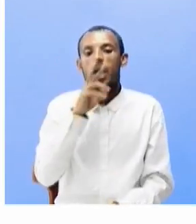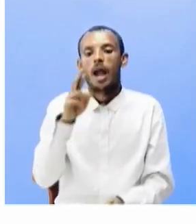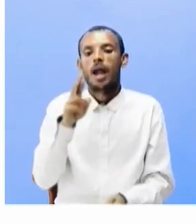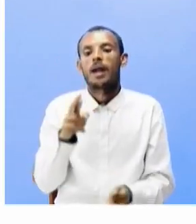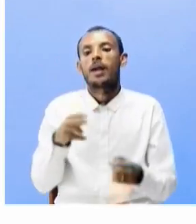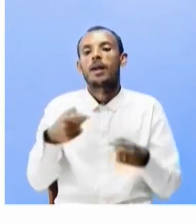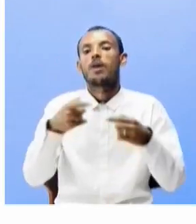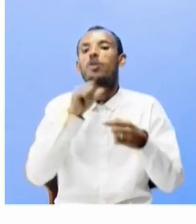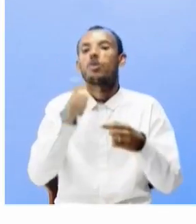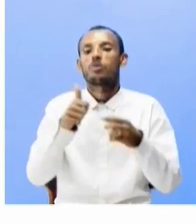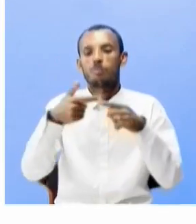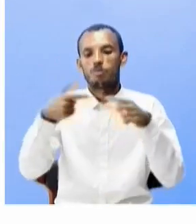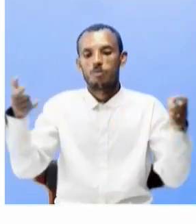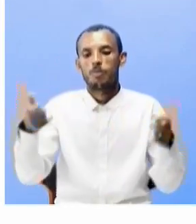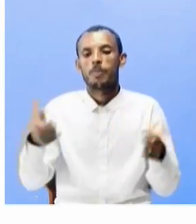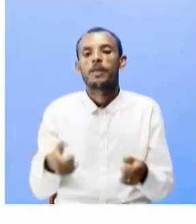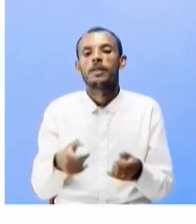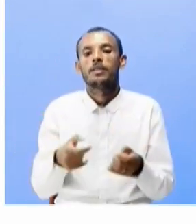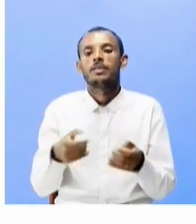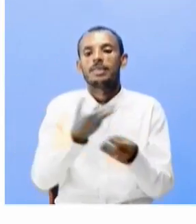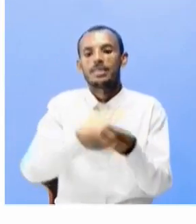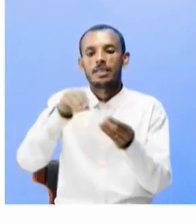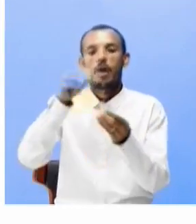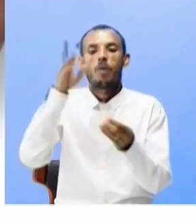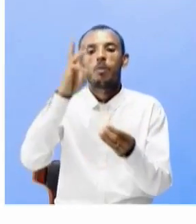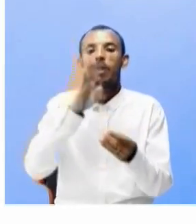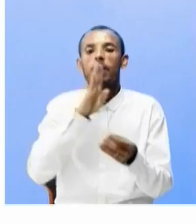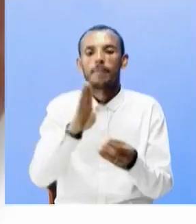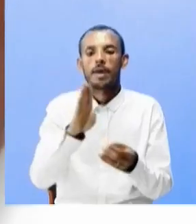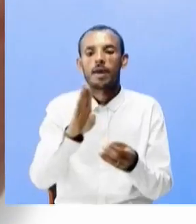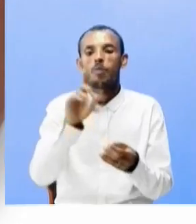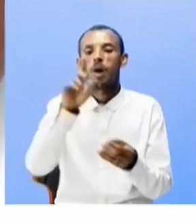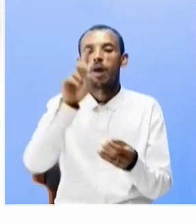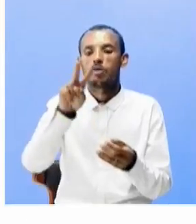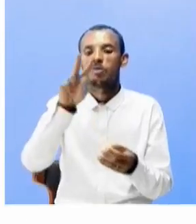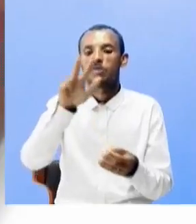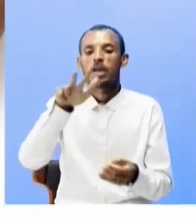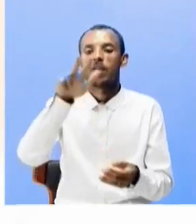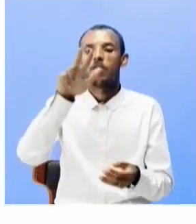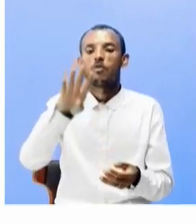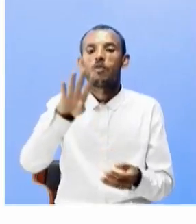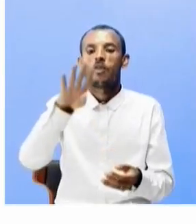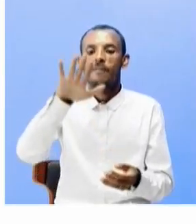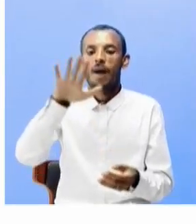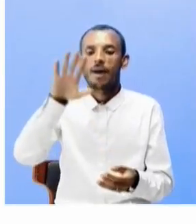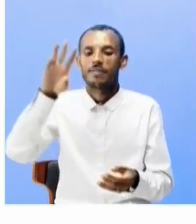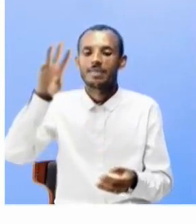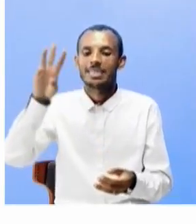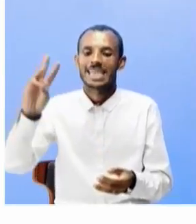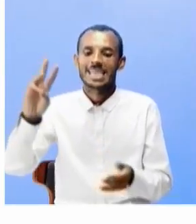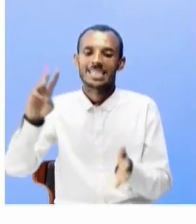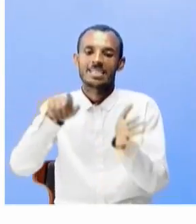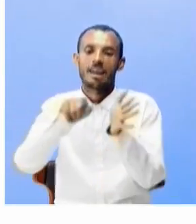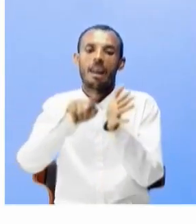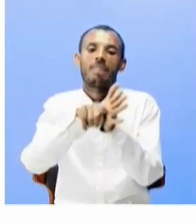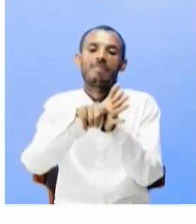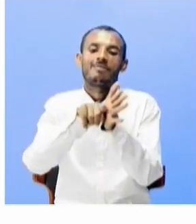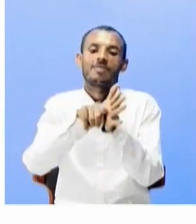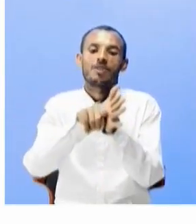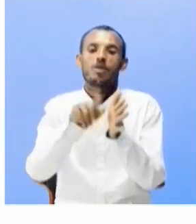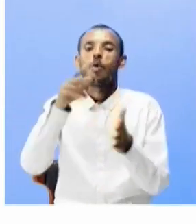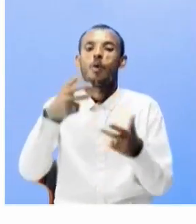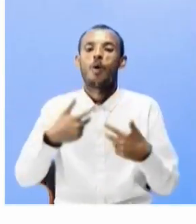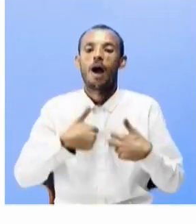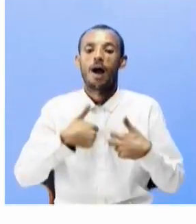So, the sum will be, you have 1, 2, 3, 4, 5, 6. You have